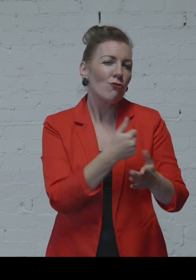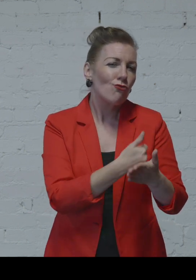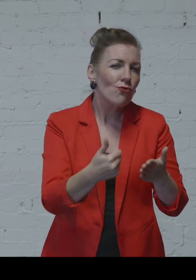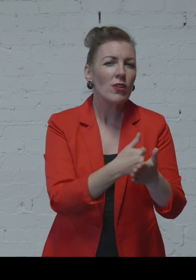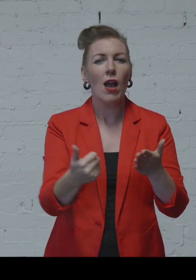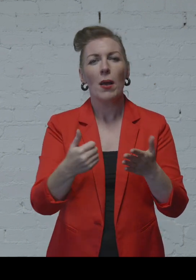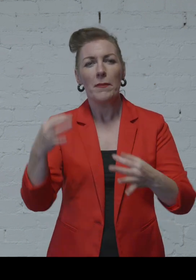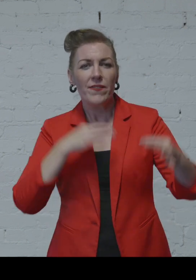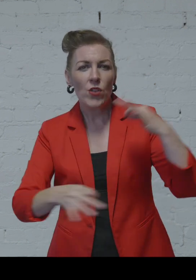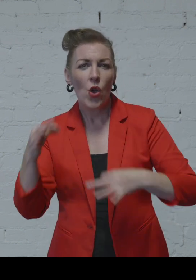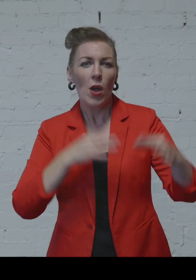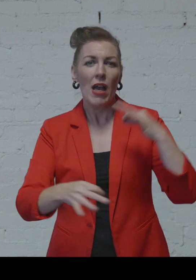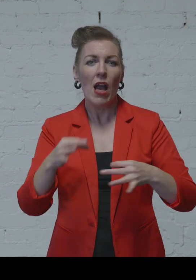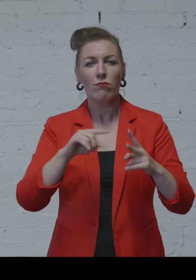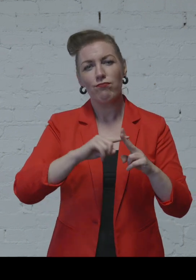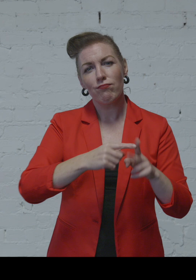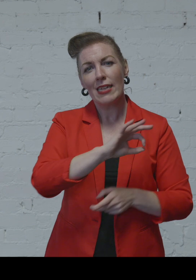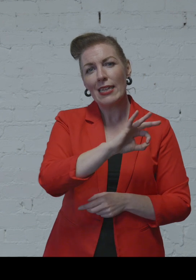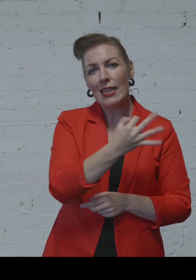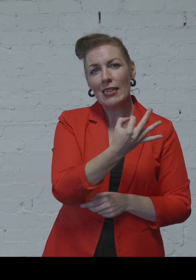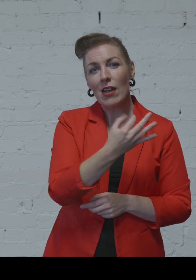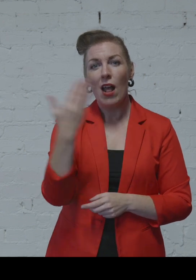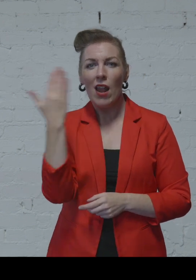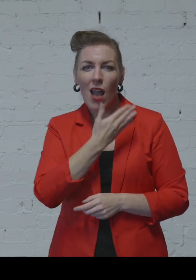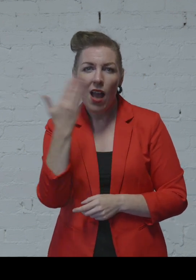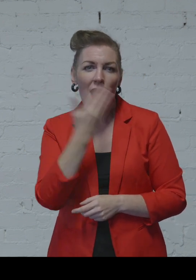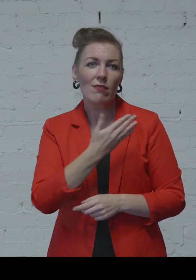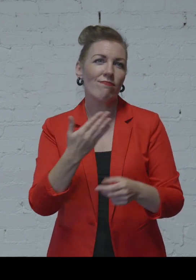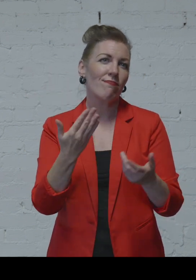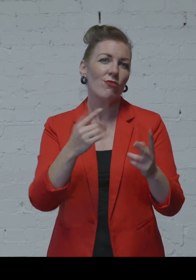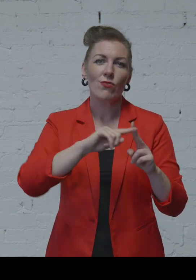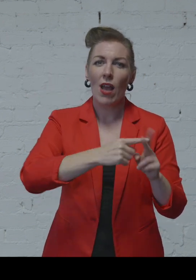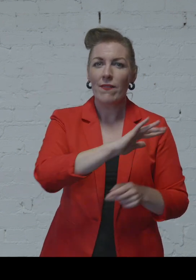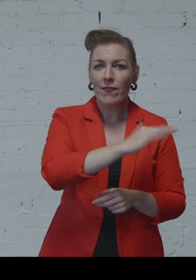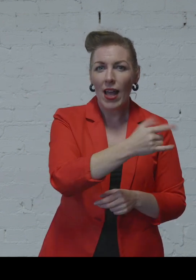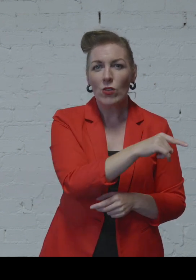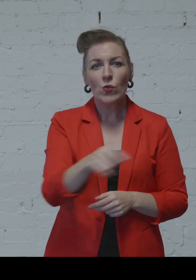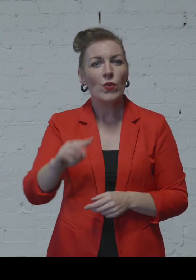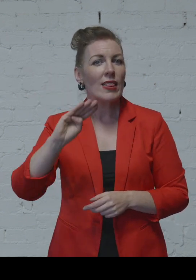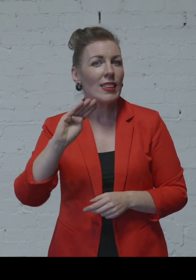Typically, performances are at 8 PM and classes usually take place between 5 PM and 9 PM.